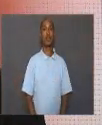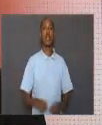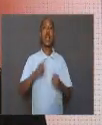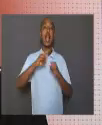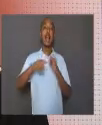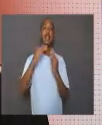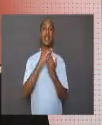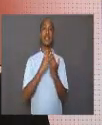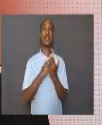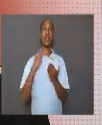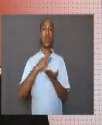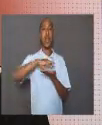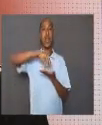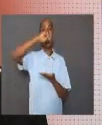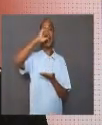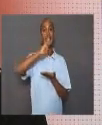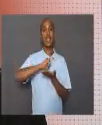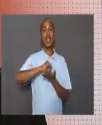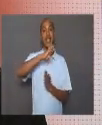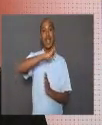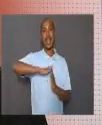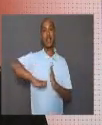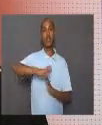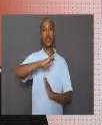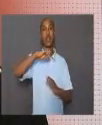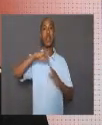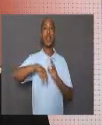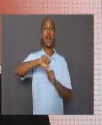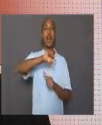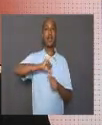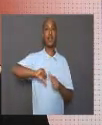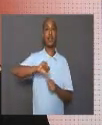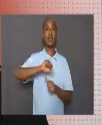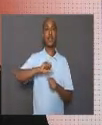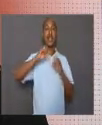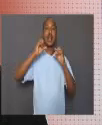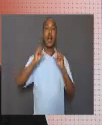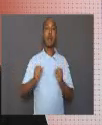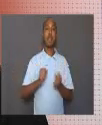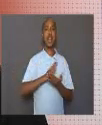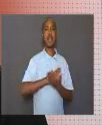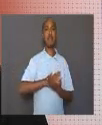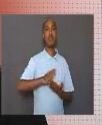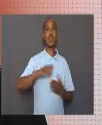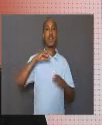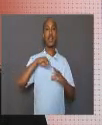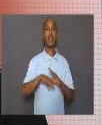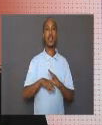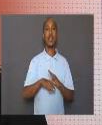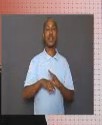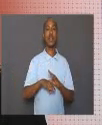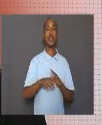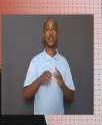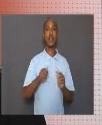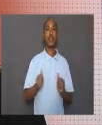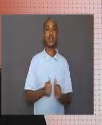Last lesson, we learned that the electrons in an atom can be removed in